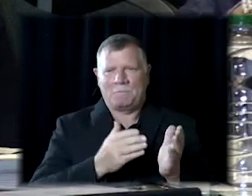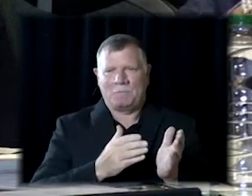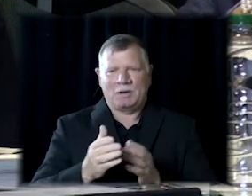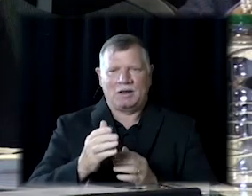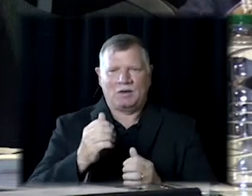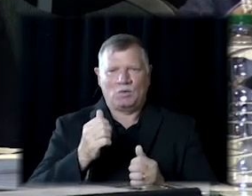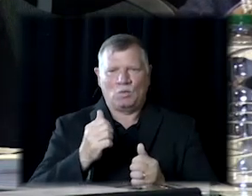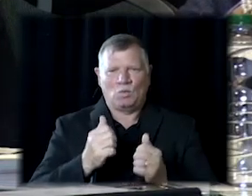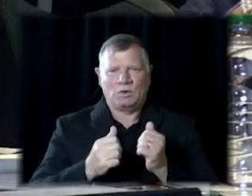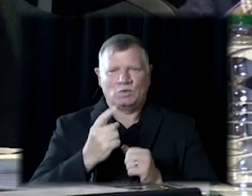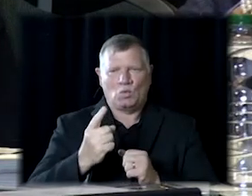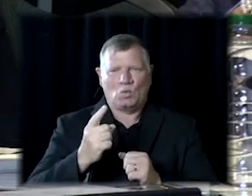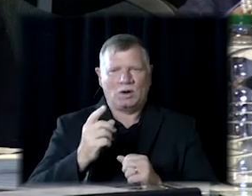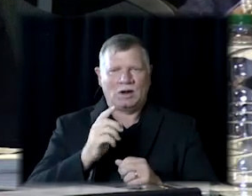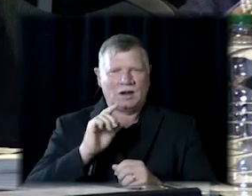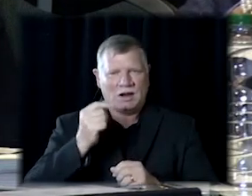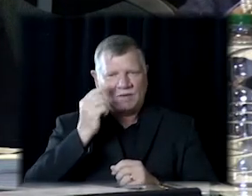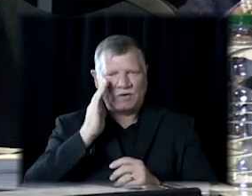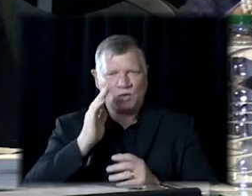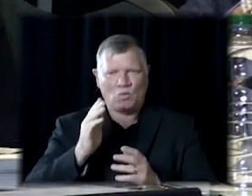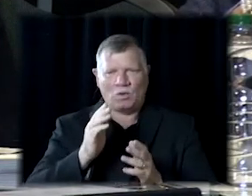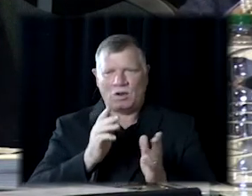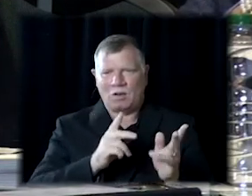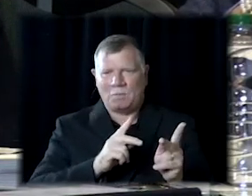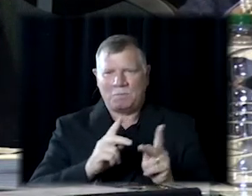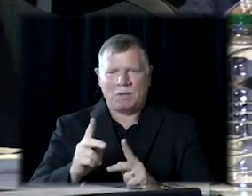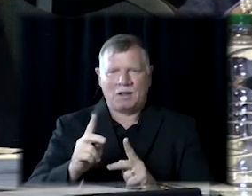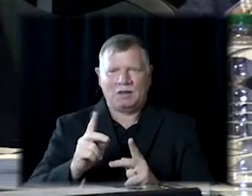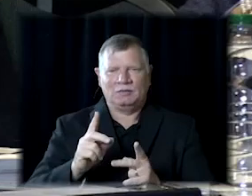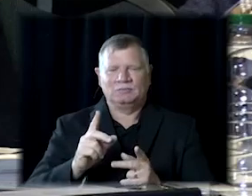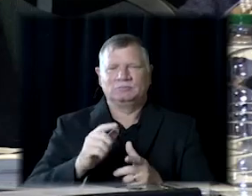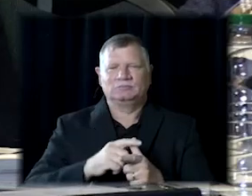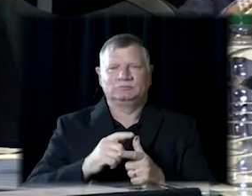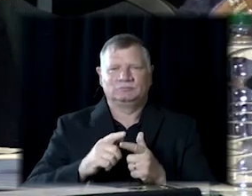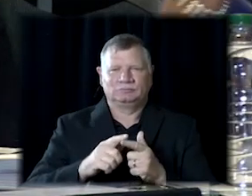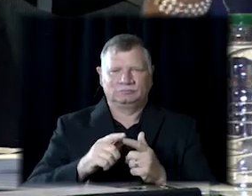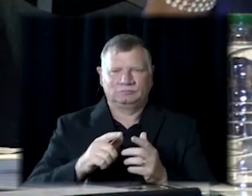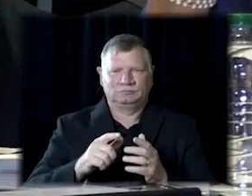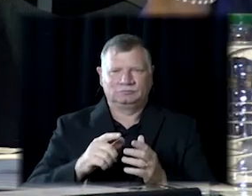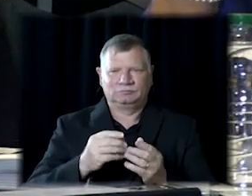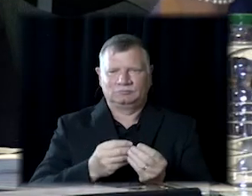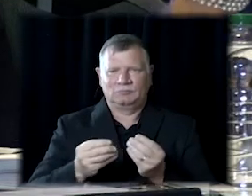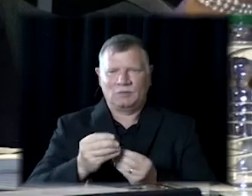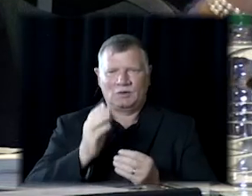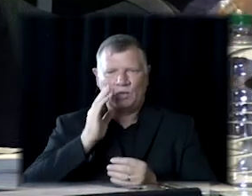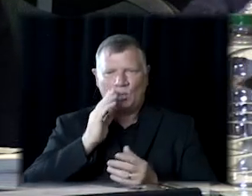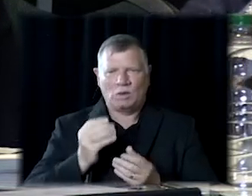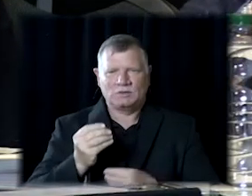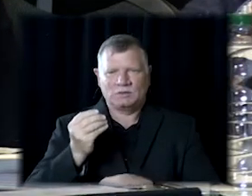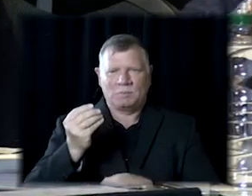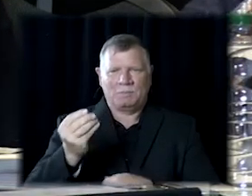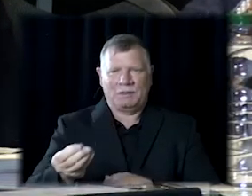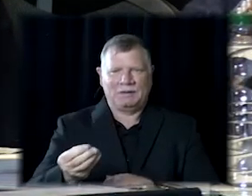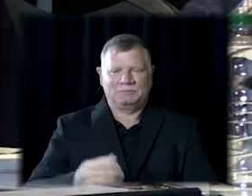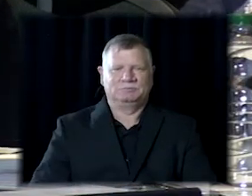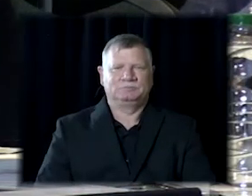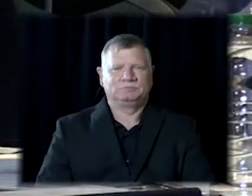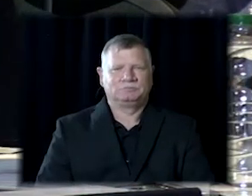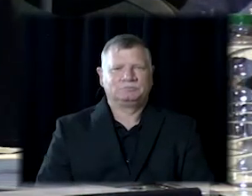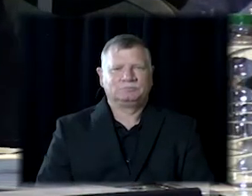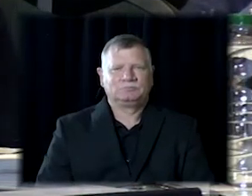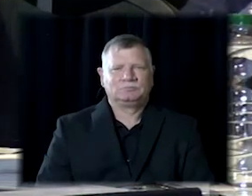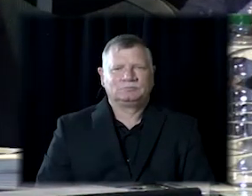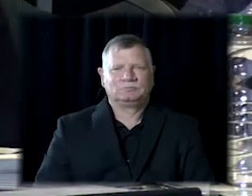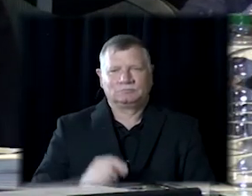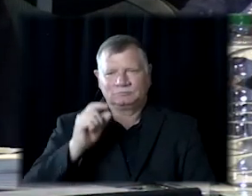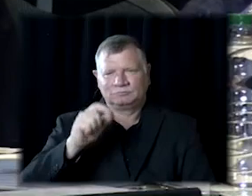which one, the governor shall develop such fiscal plan, and two, a separate instrumentality budget shall be submitted. Now, therefore,